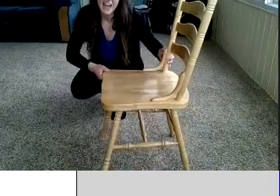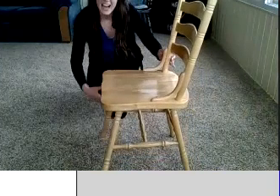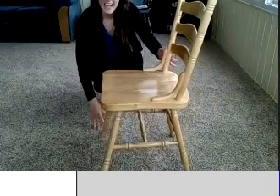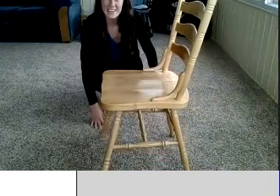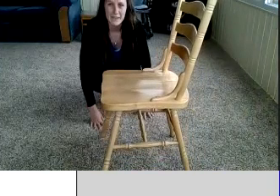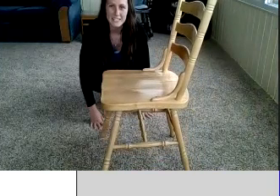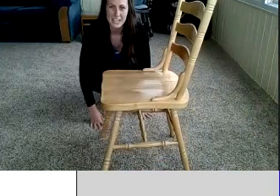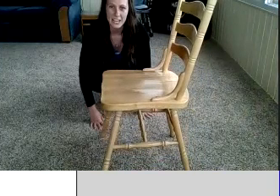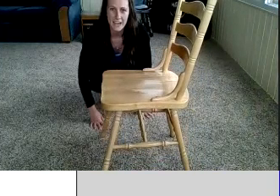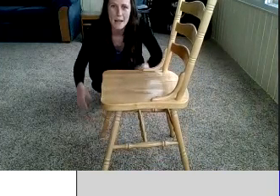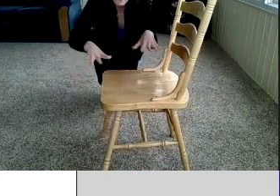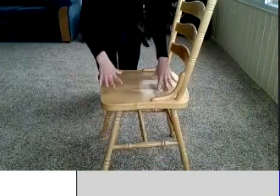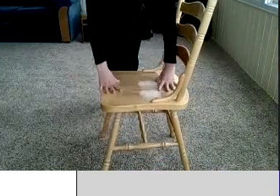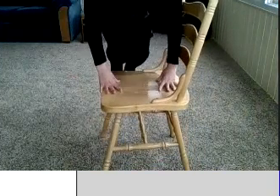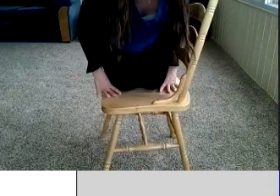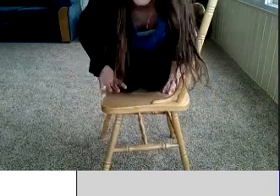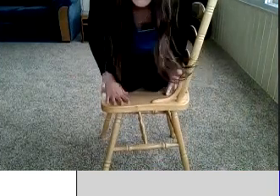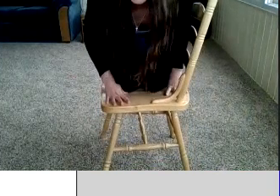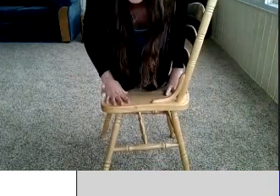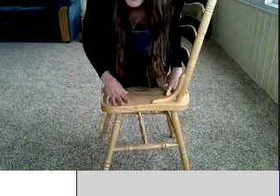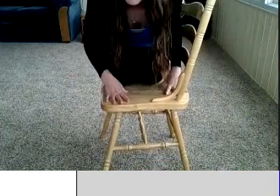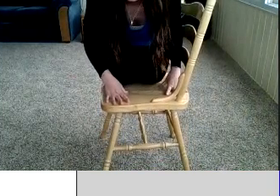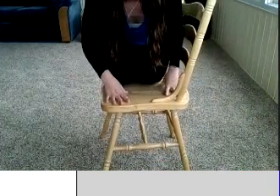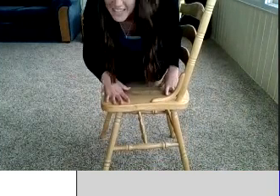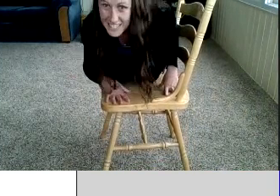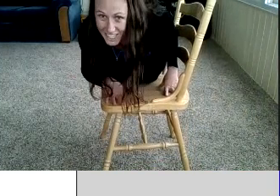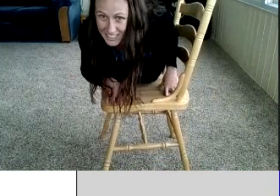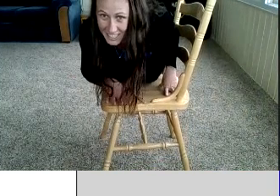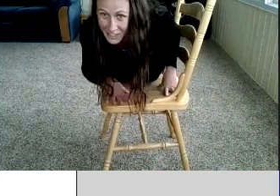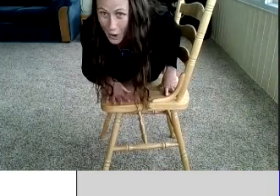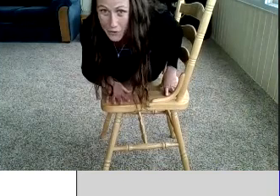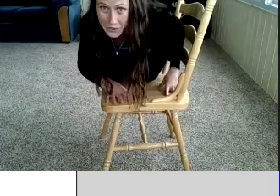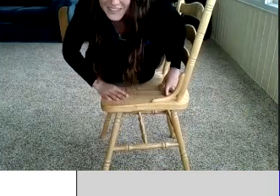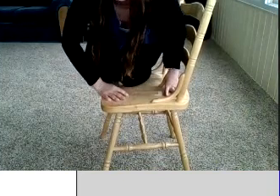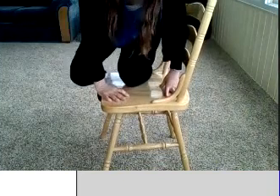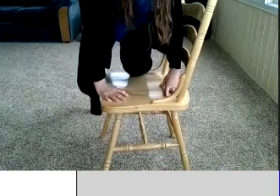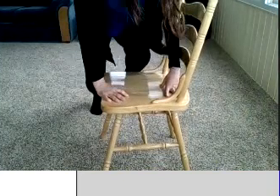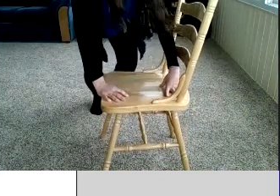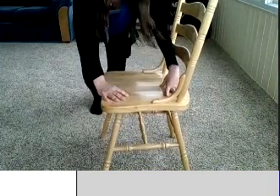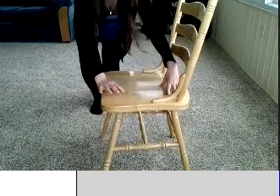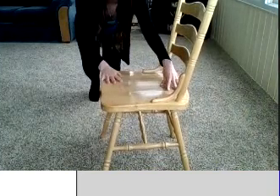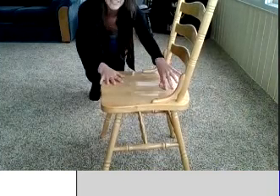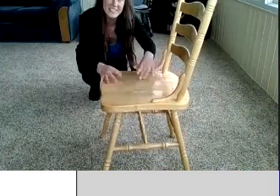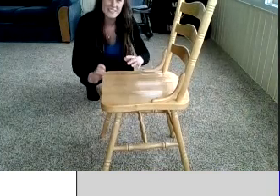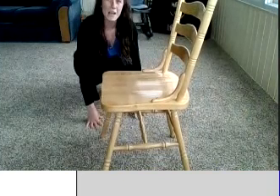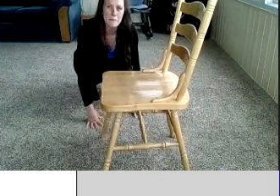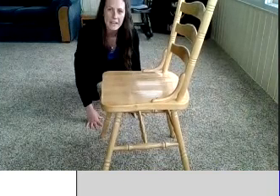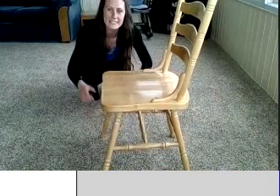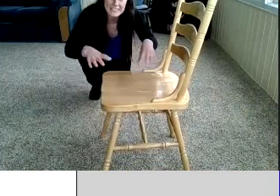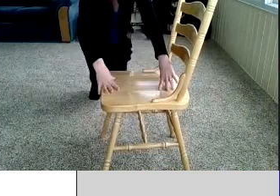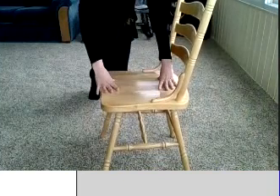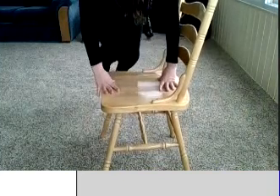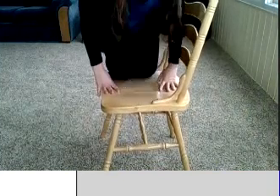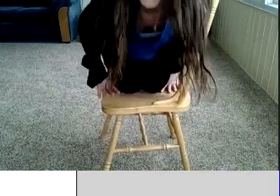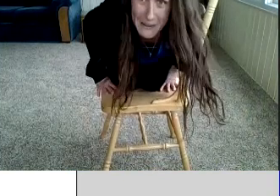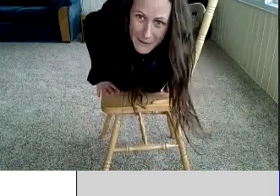goat. I have my chair and I'm going to jump up on it just like a goat. Do you guys think you can do that?